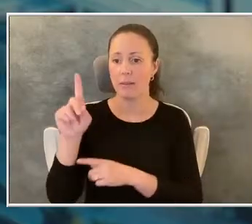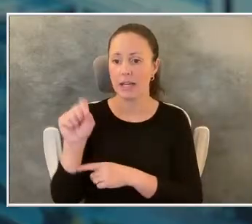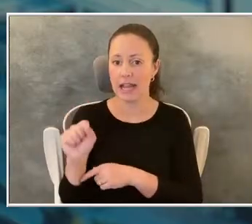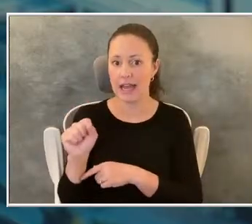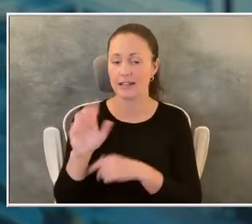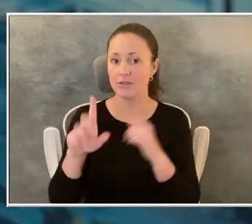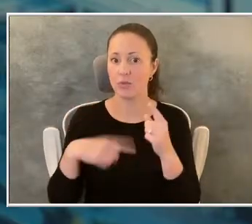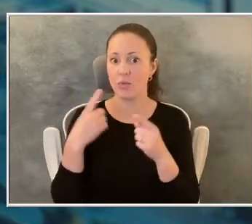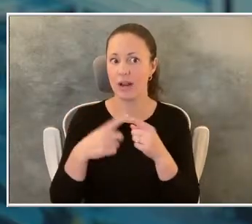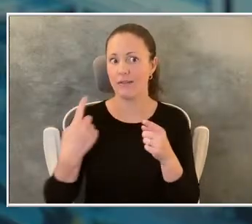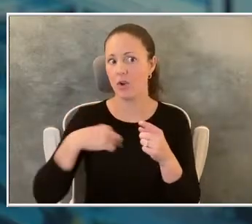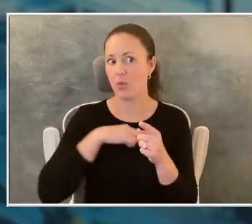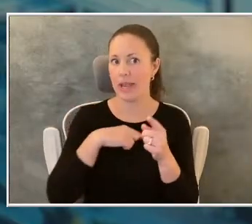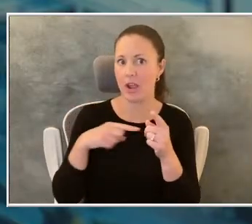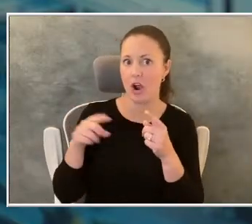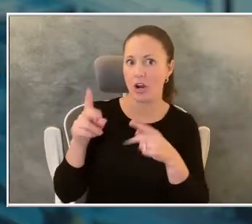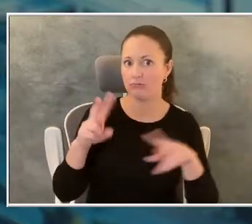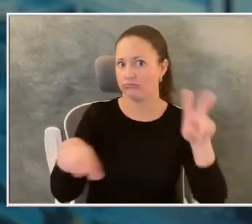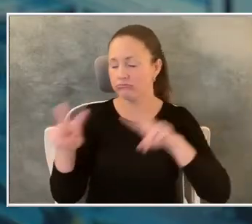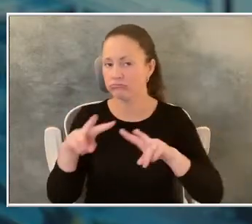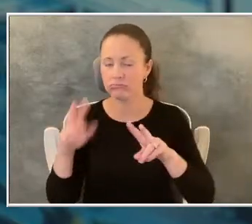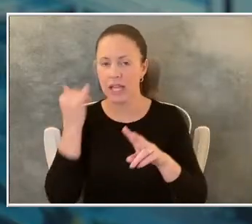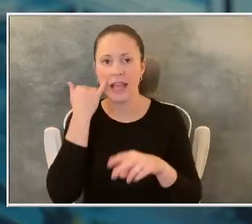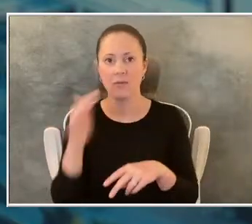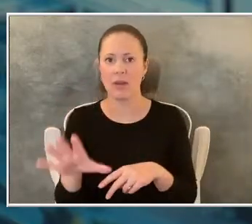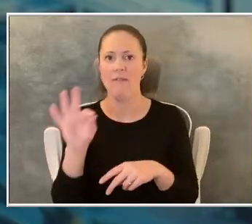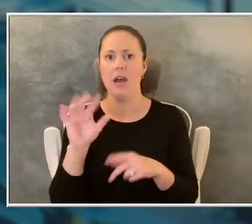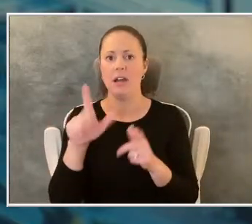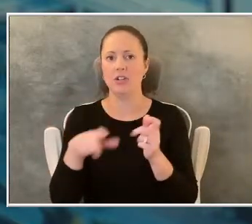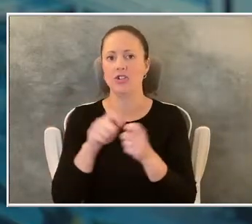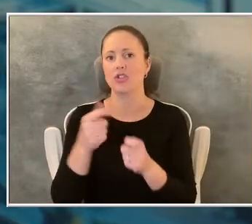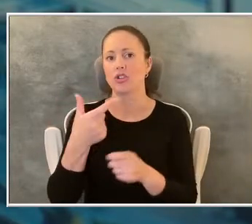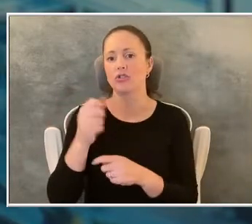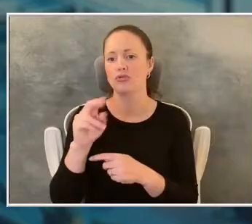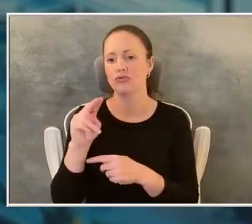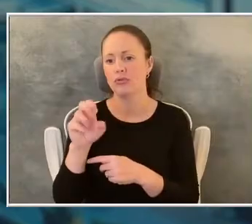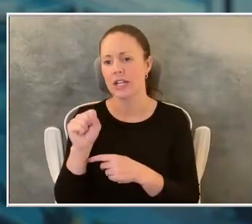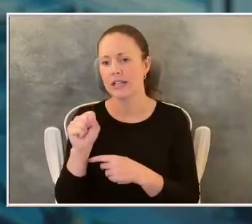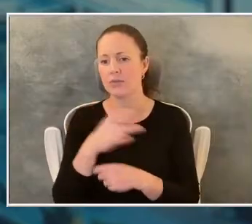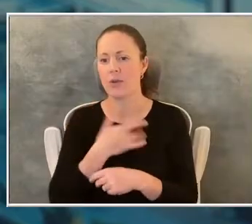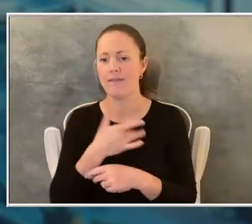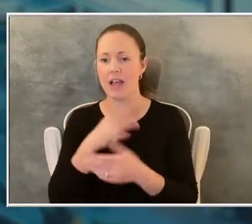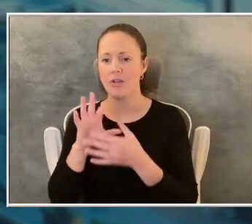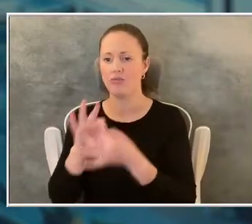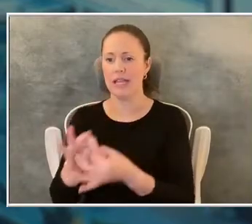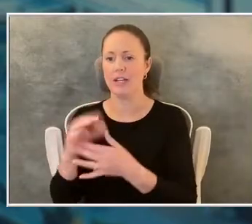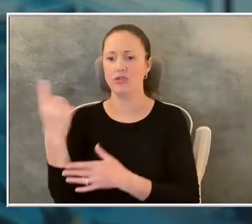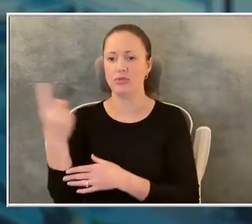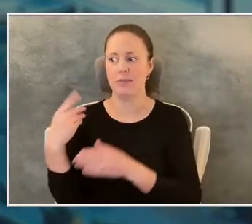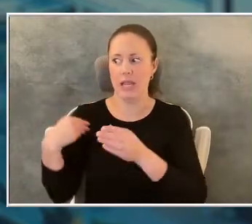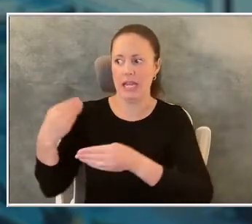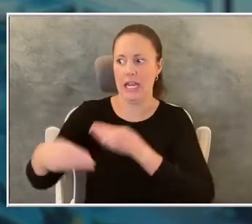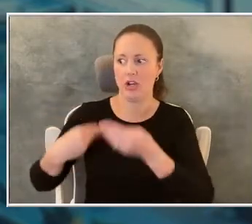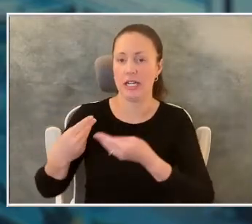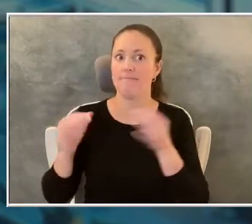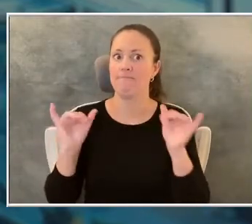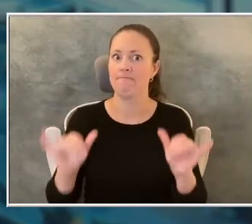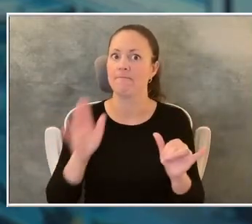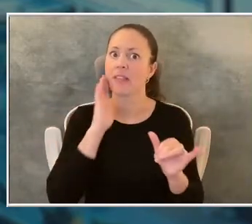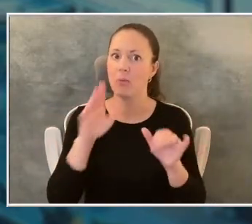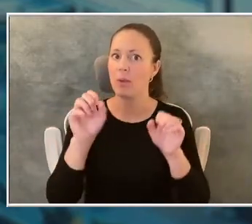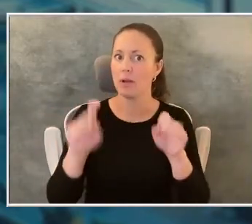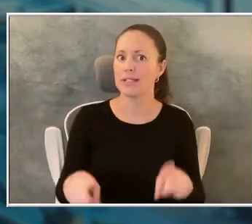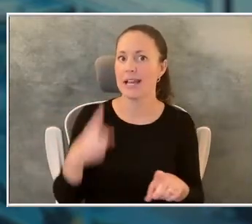and we find certain genes which we feel are related to something inherited, we do test for inherited